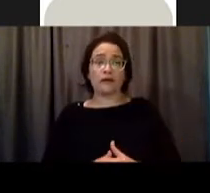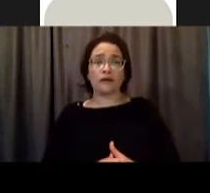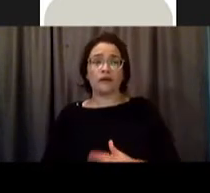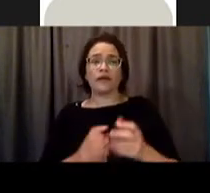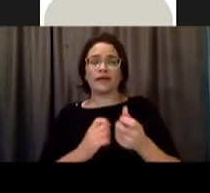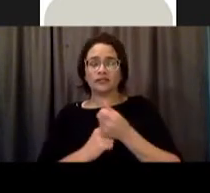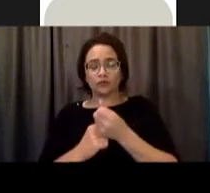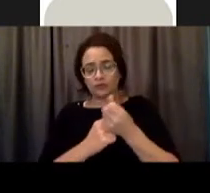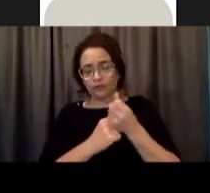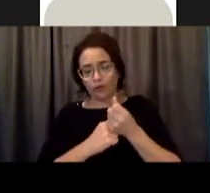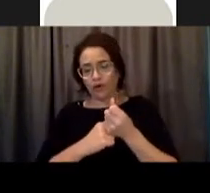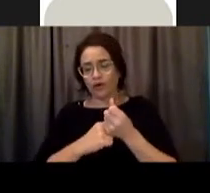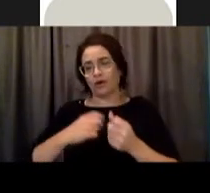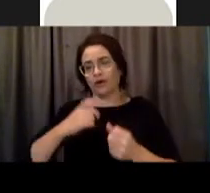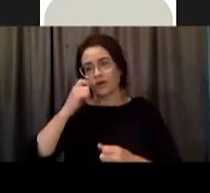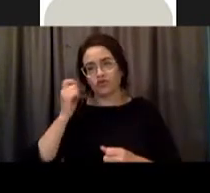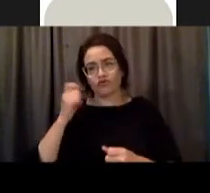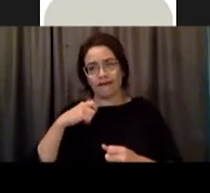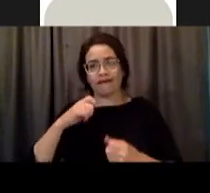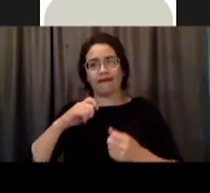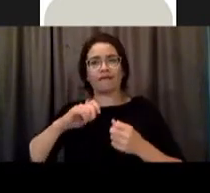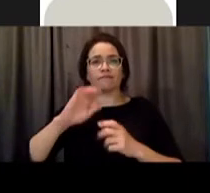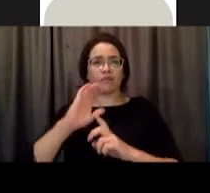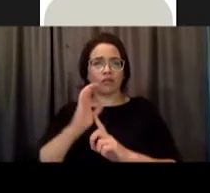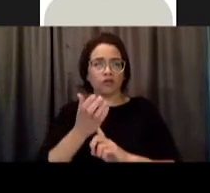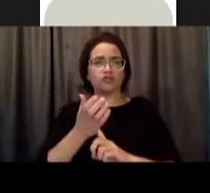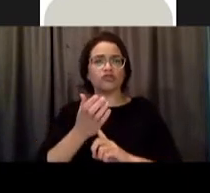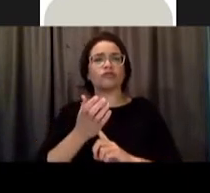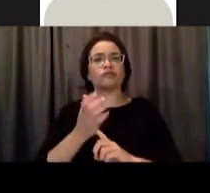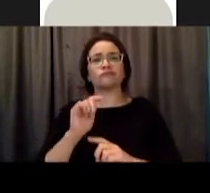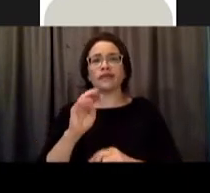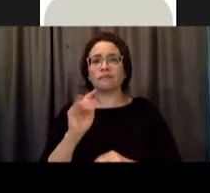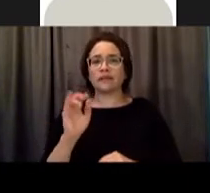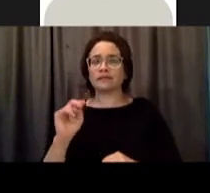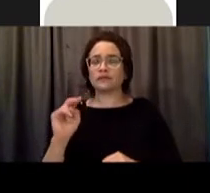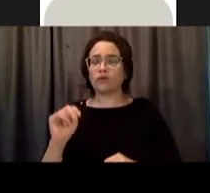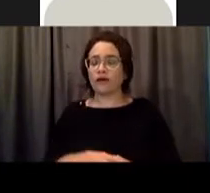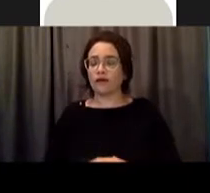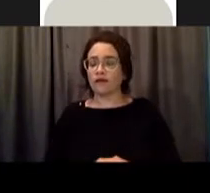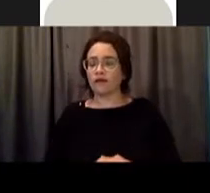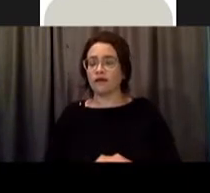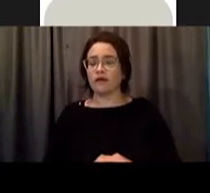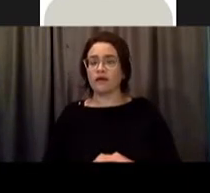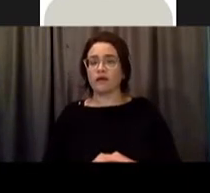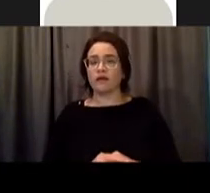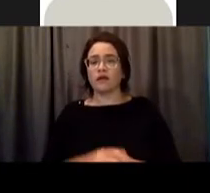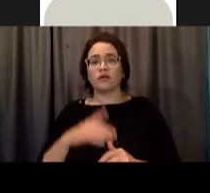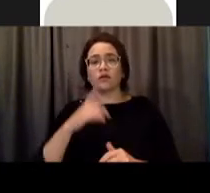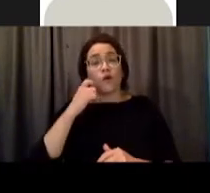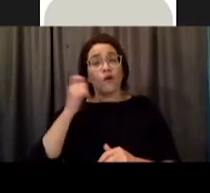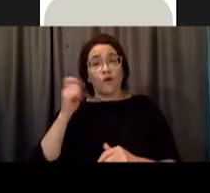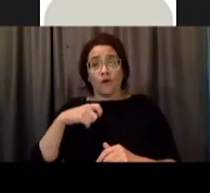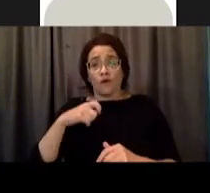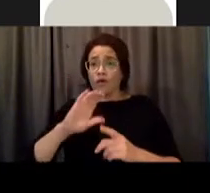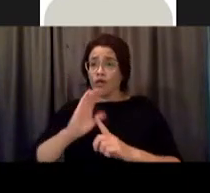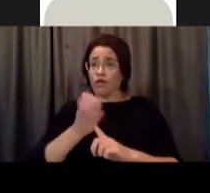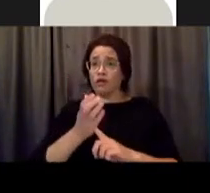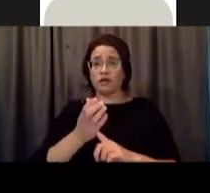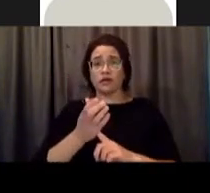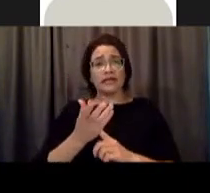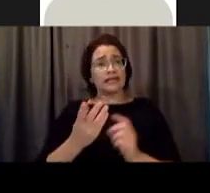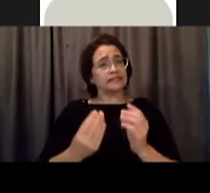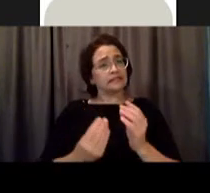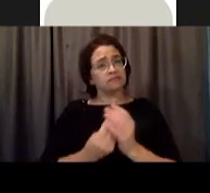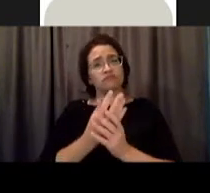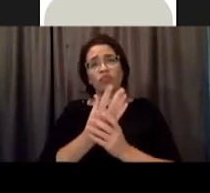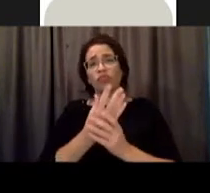culture in Minnesota. So our Ukrainian culture is thriving. And with the arrival